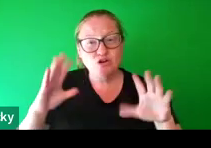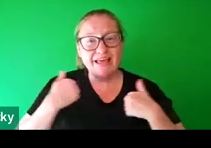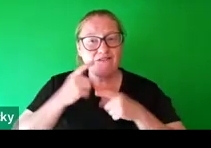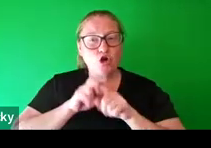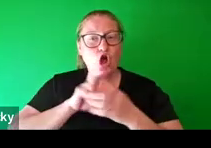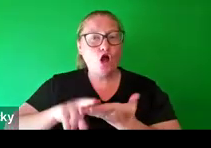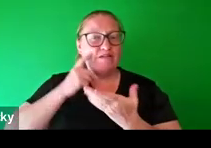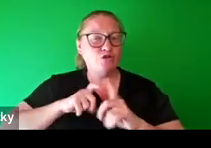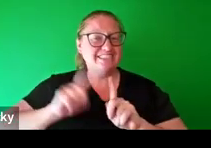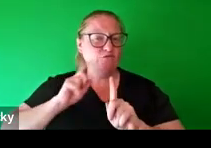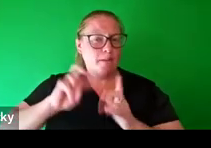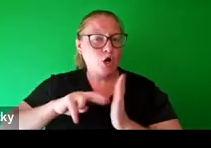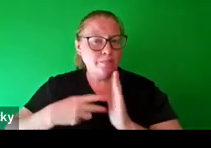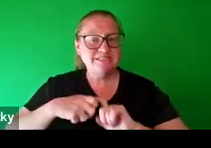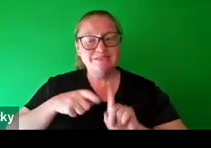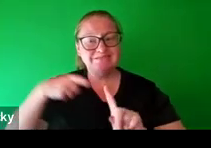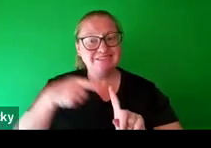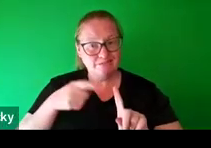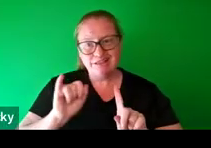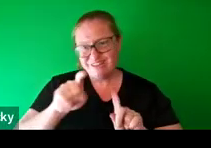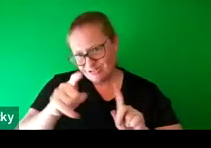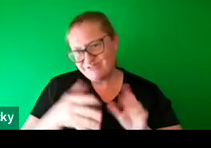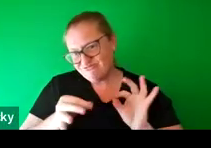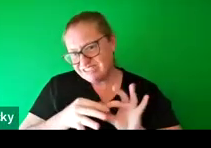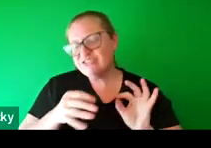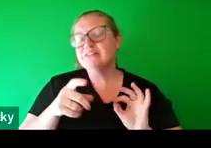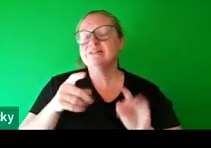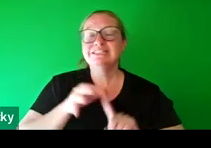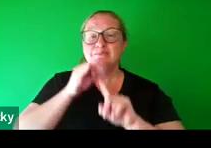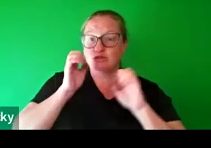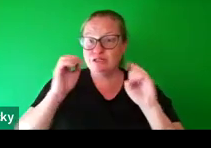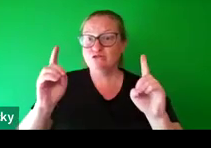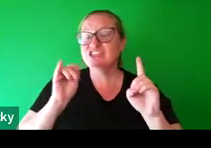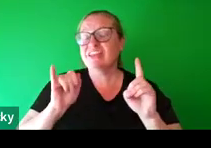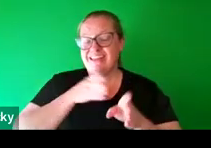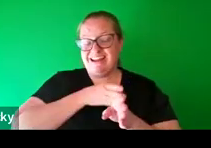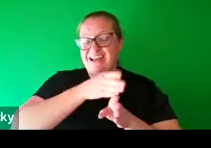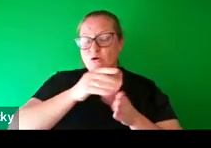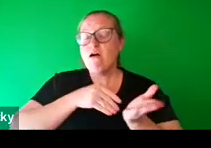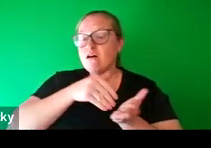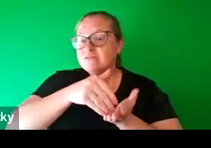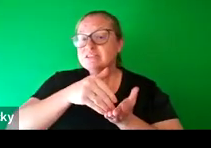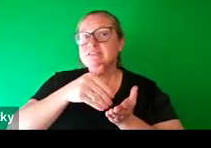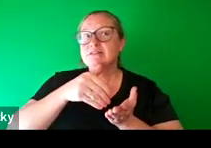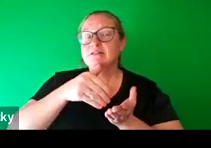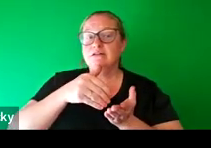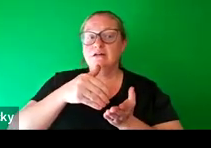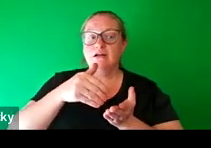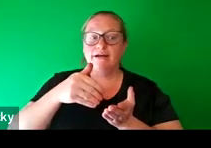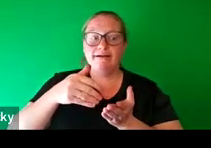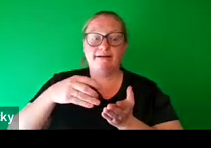different purposes. But particularly as you are talking about special ed, that is an area that oftentimes it is short because of